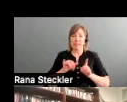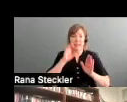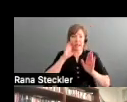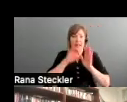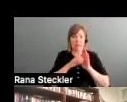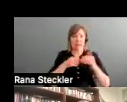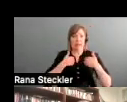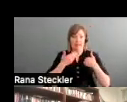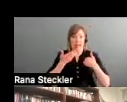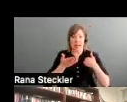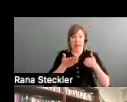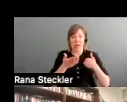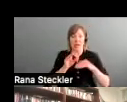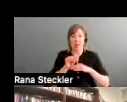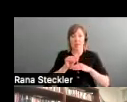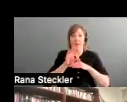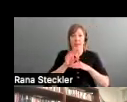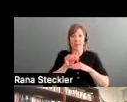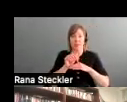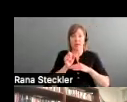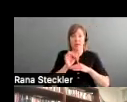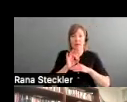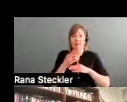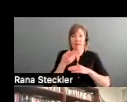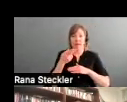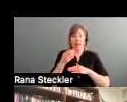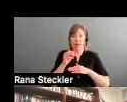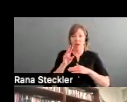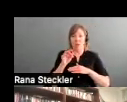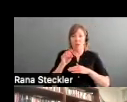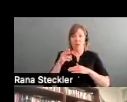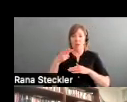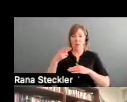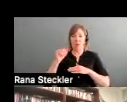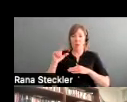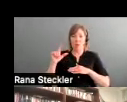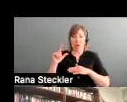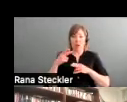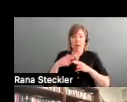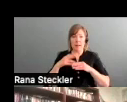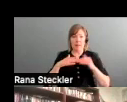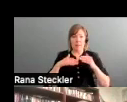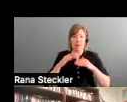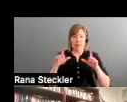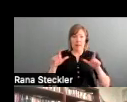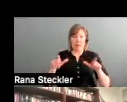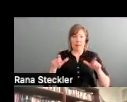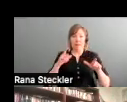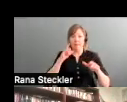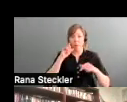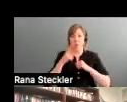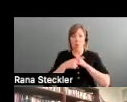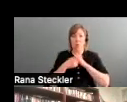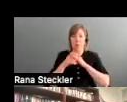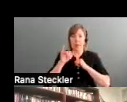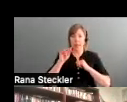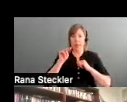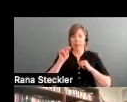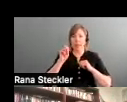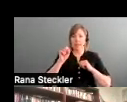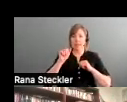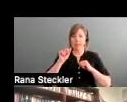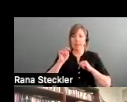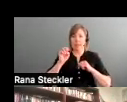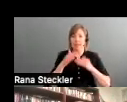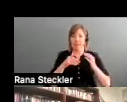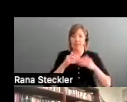image I have here is a photograph of Howard Hall, which was the building for the criminally insane that was built in the